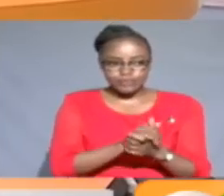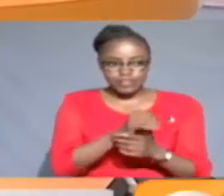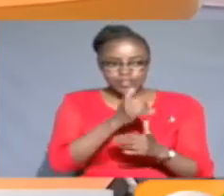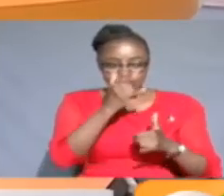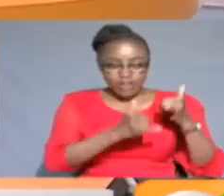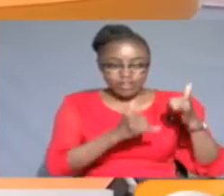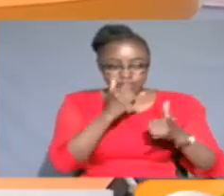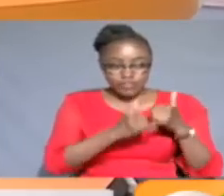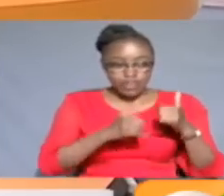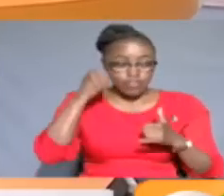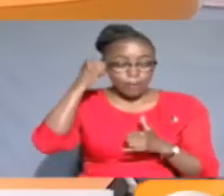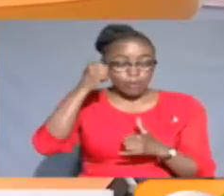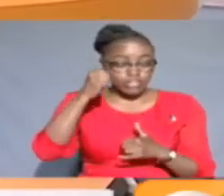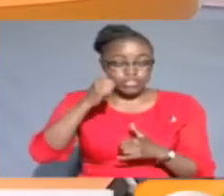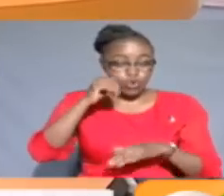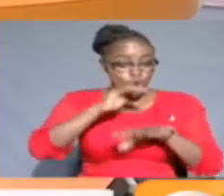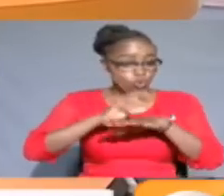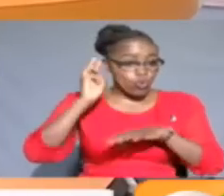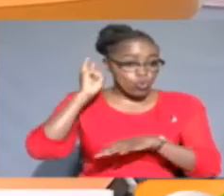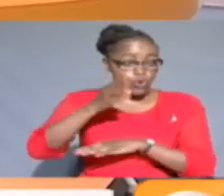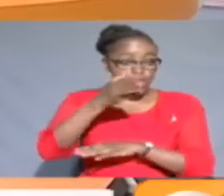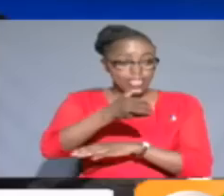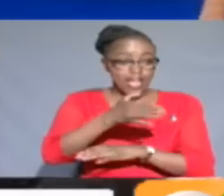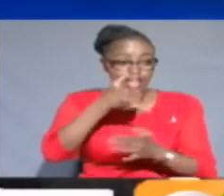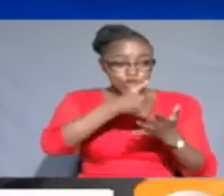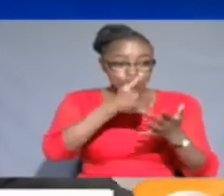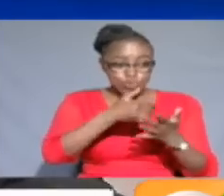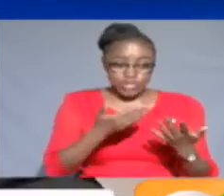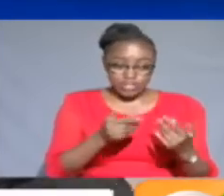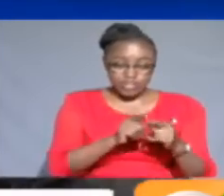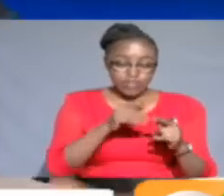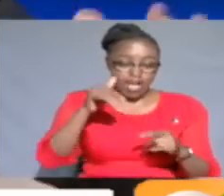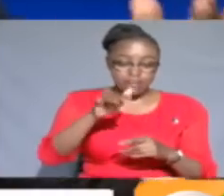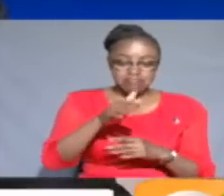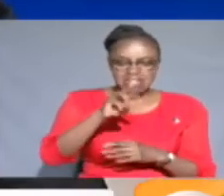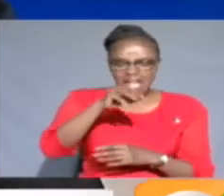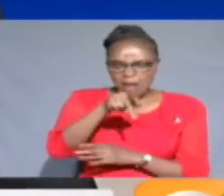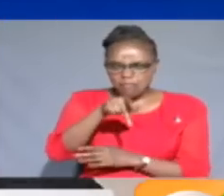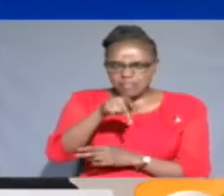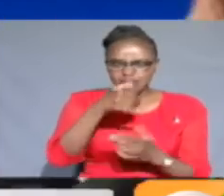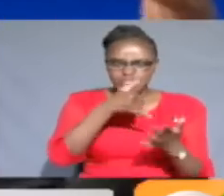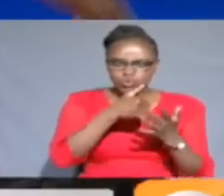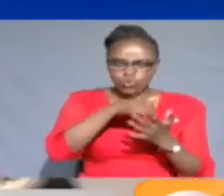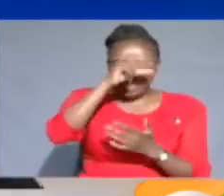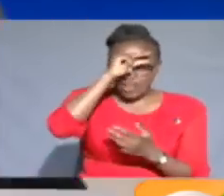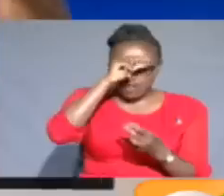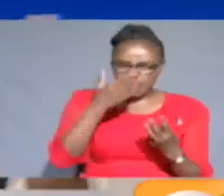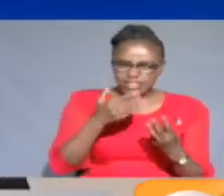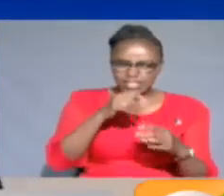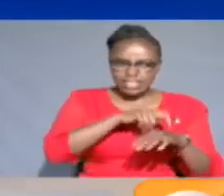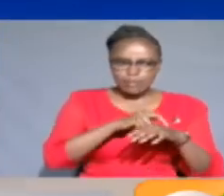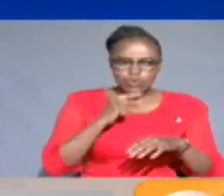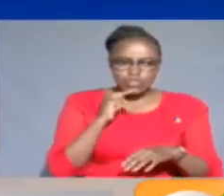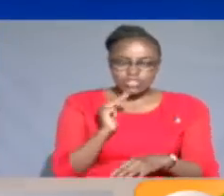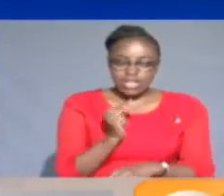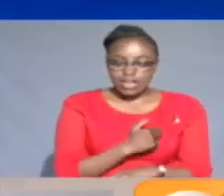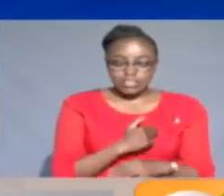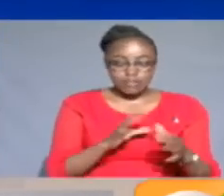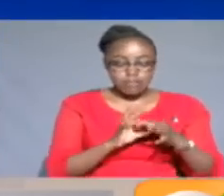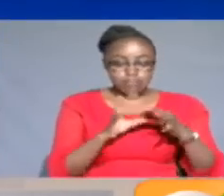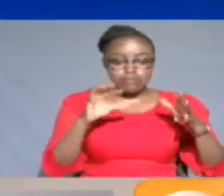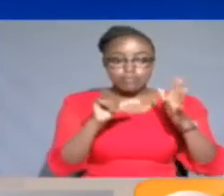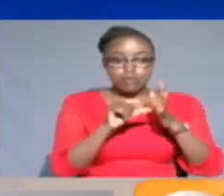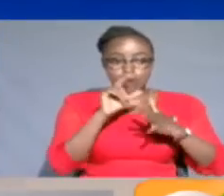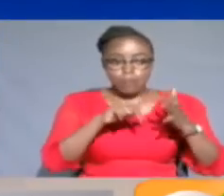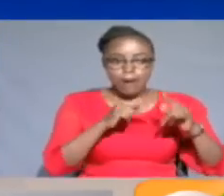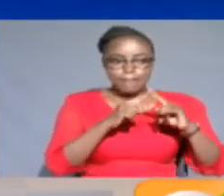about political goodwill, because you've been in all. You've been a parliamentarian. Mm-hmm. You've been in government. Mm-hmm. So I want you to tell us about the disconnect. But